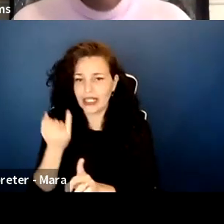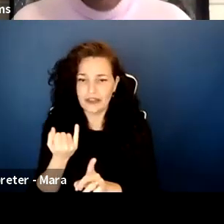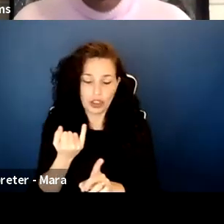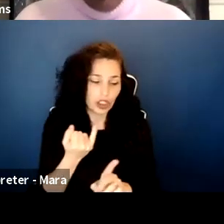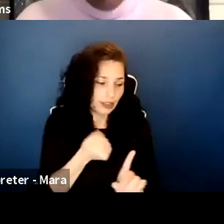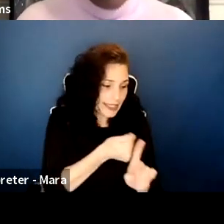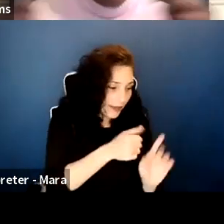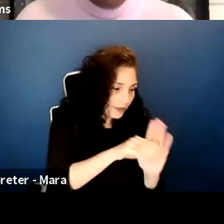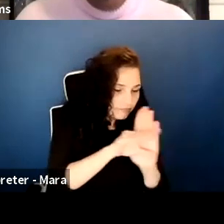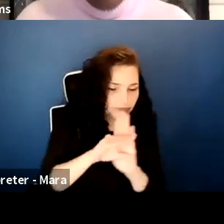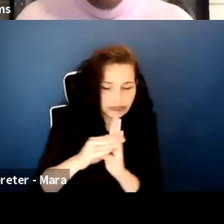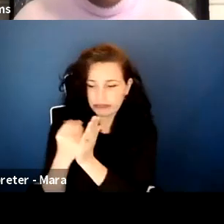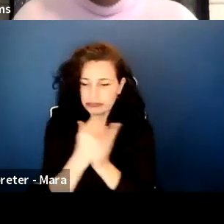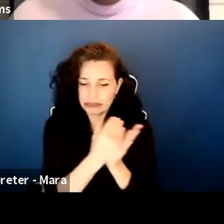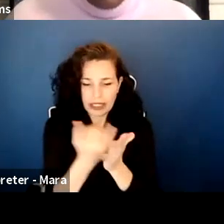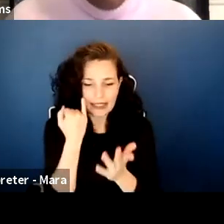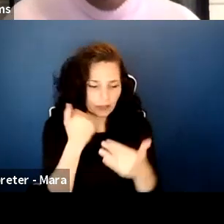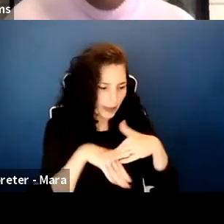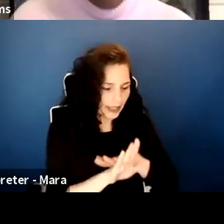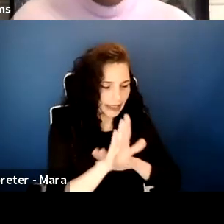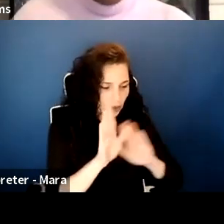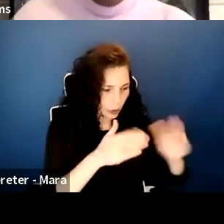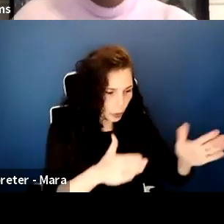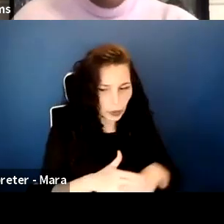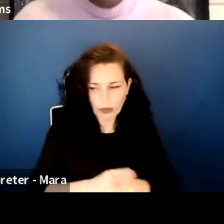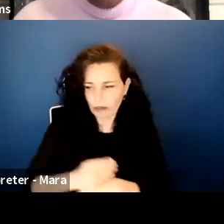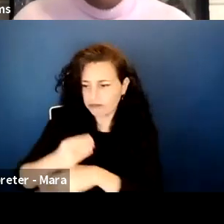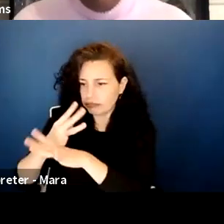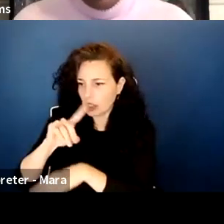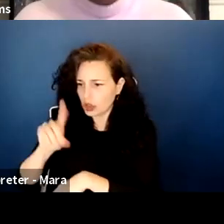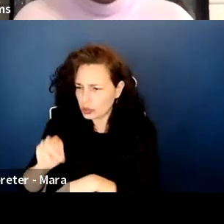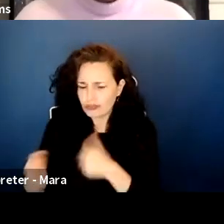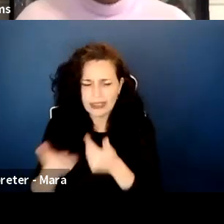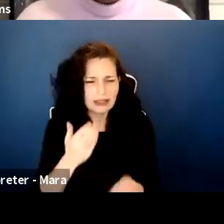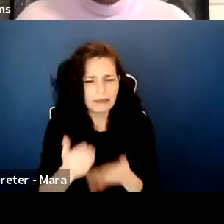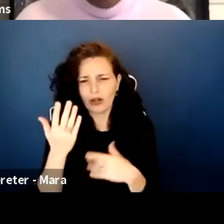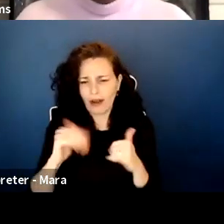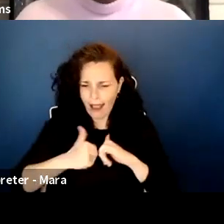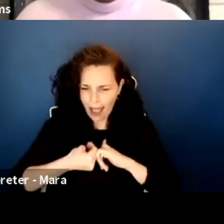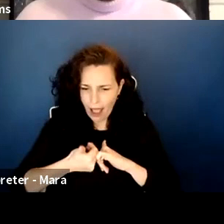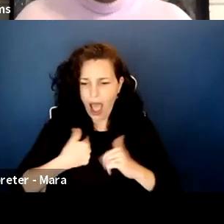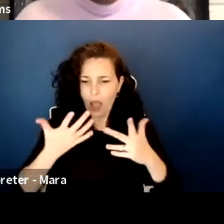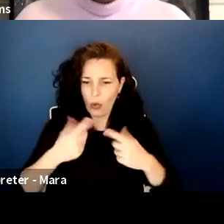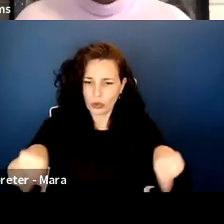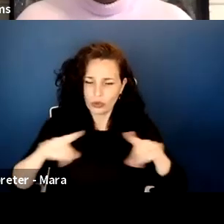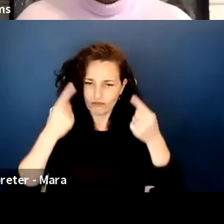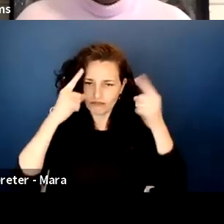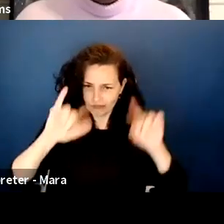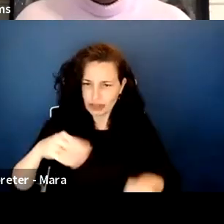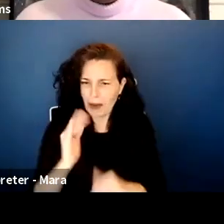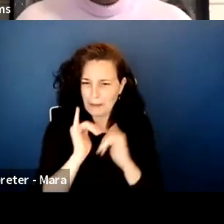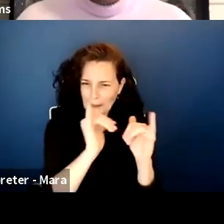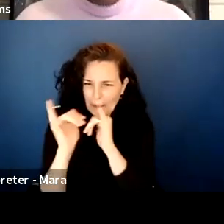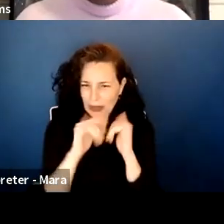coming in live to the room or into the Zoom. Like, I want you to get this job as much as you want to get this job. So. And